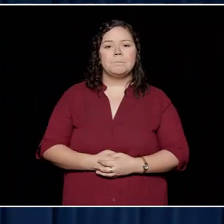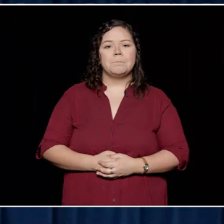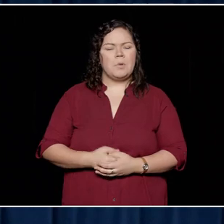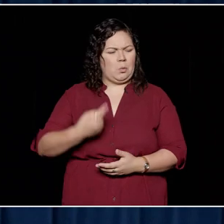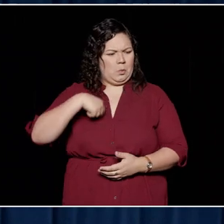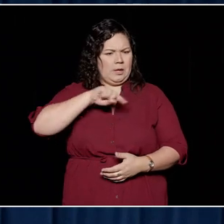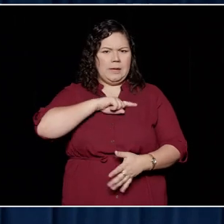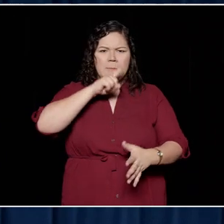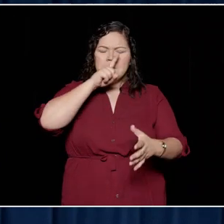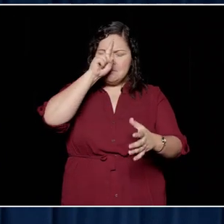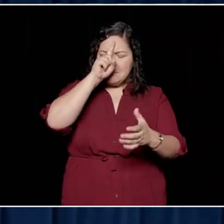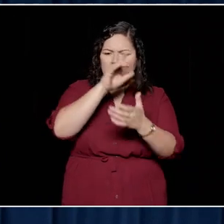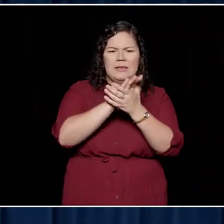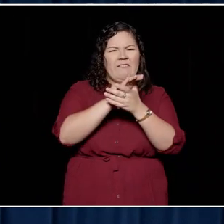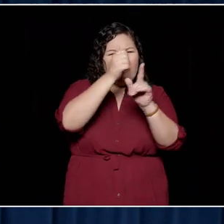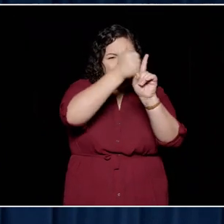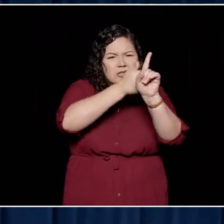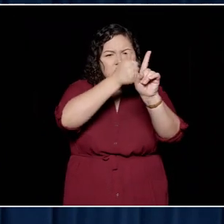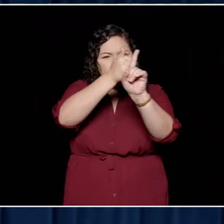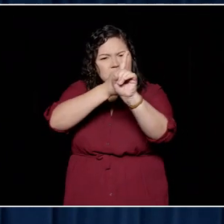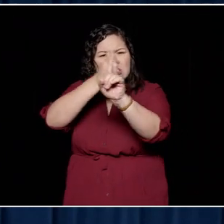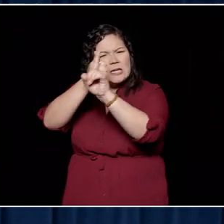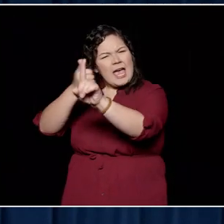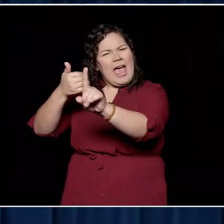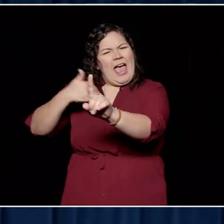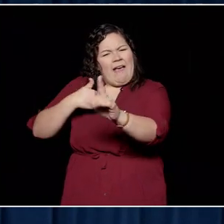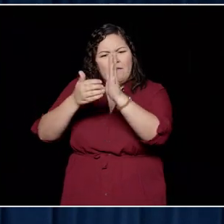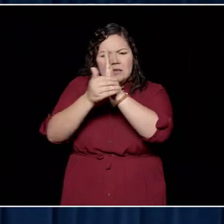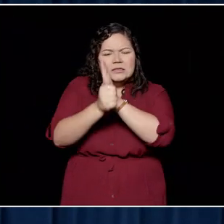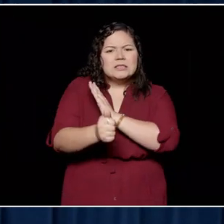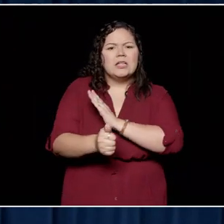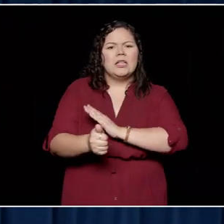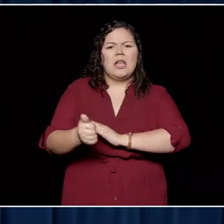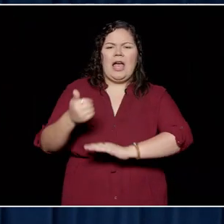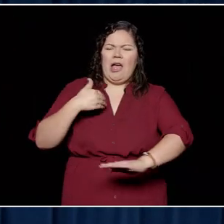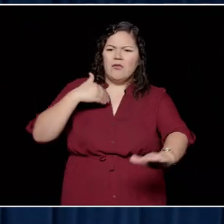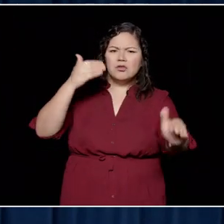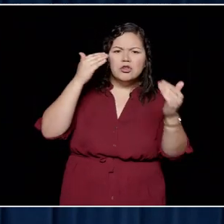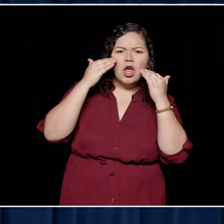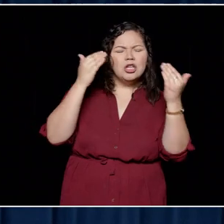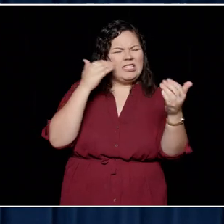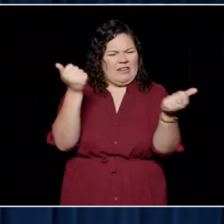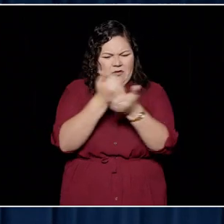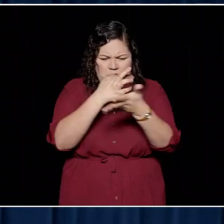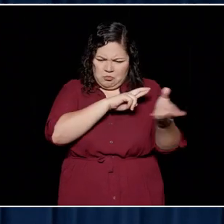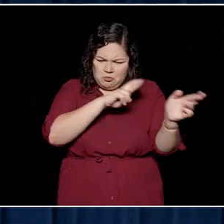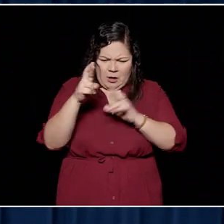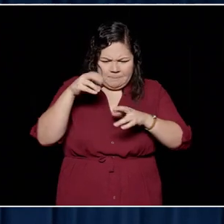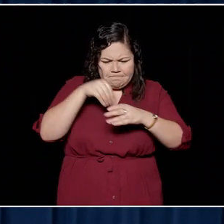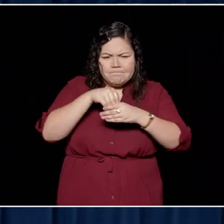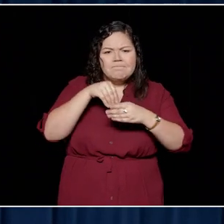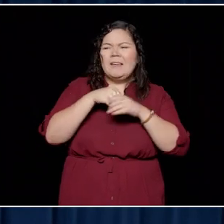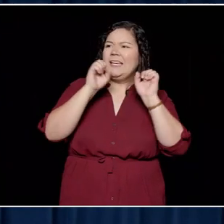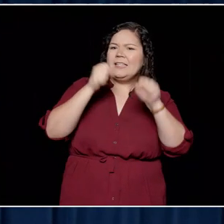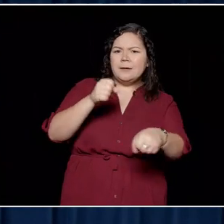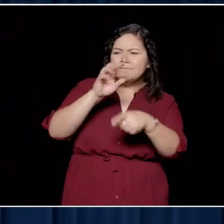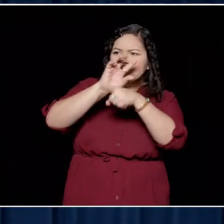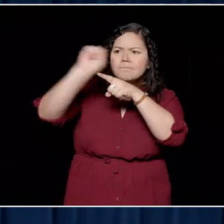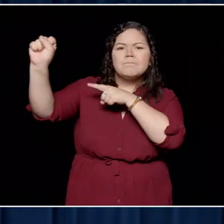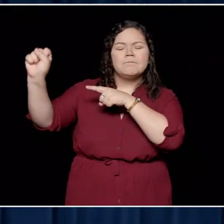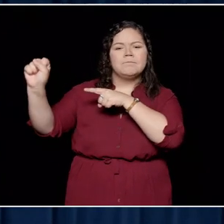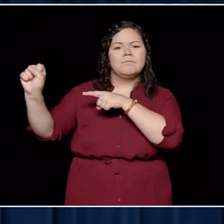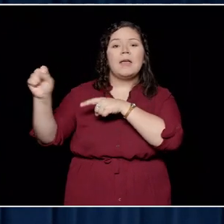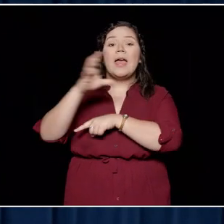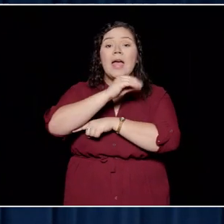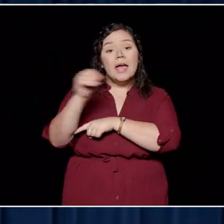that each and every one of you has the capacity and skill to succeed and to, in your